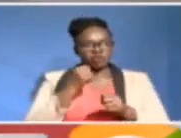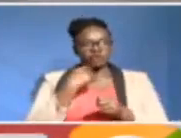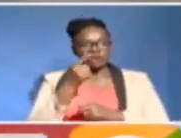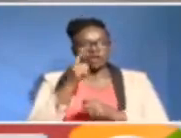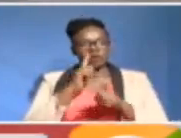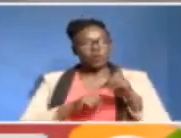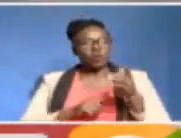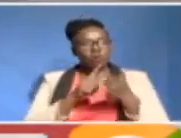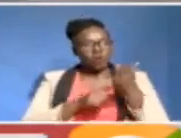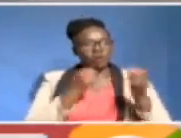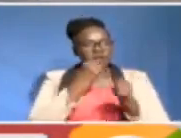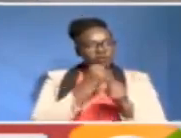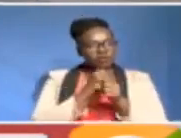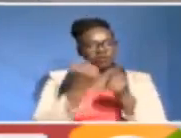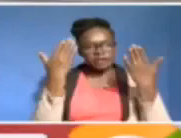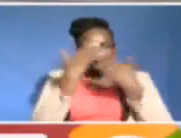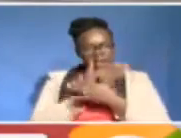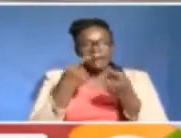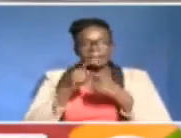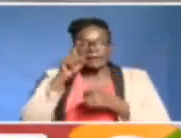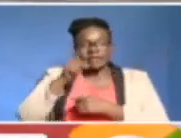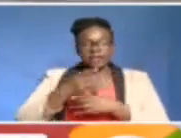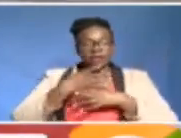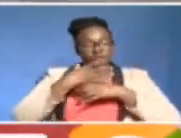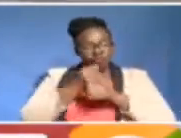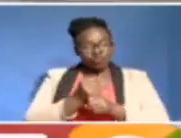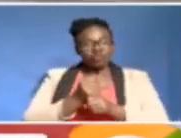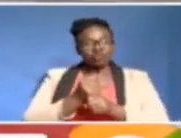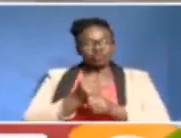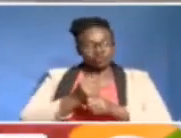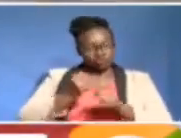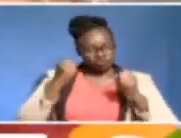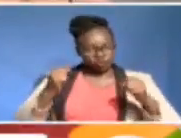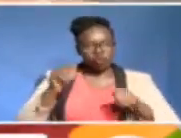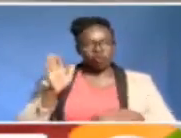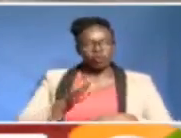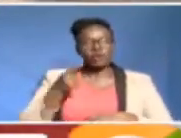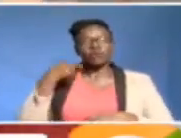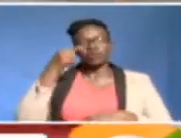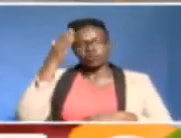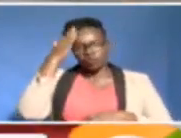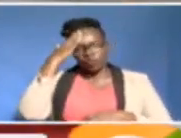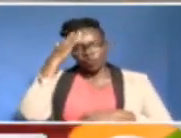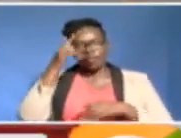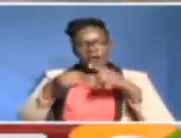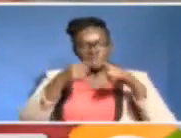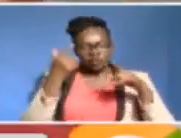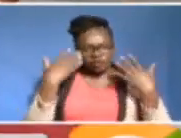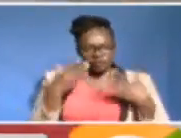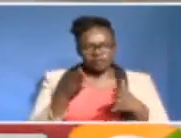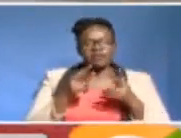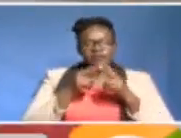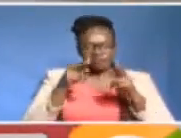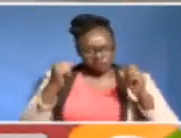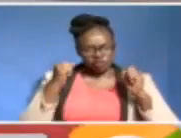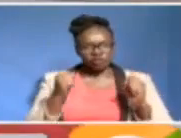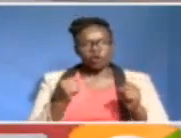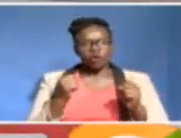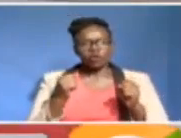dark. But it takes a very bold and strong woman who knows that she's come out of it very strong. And we have many things